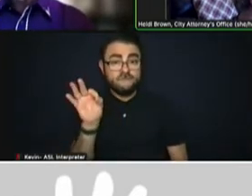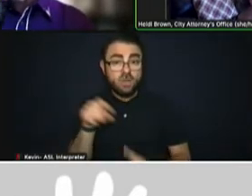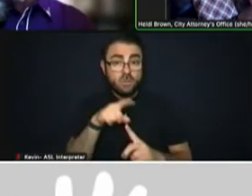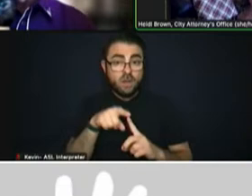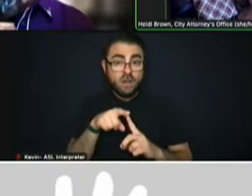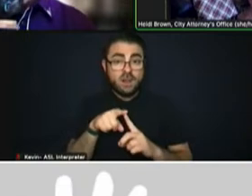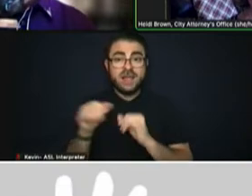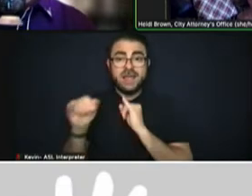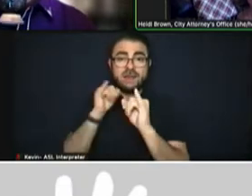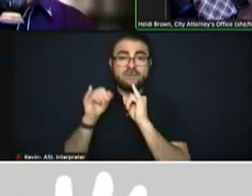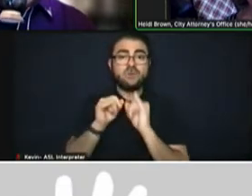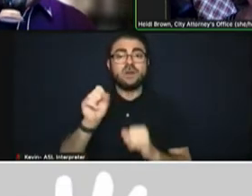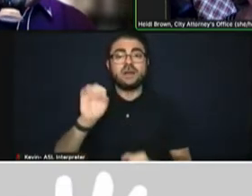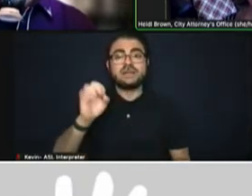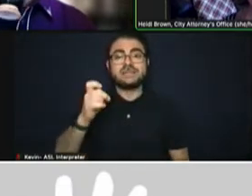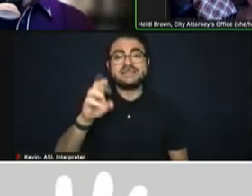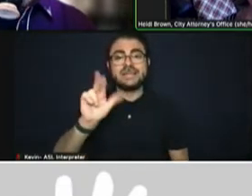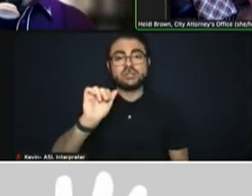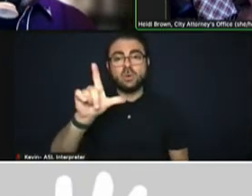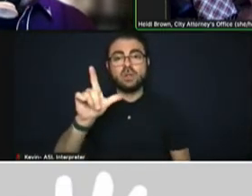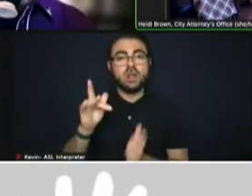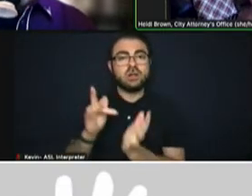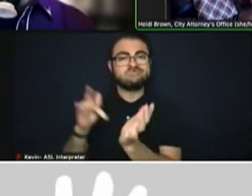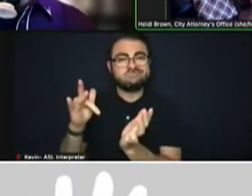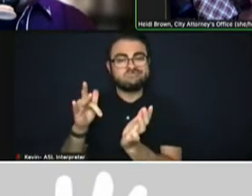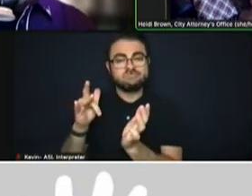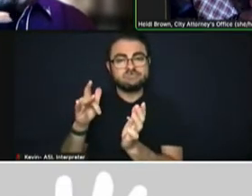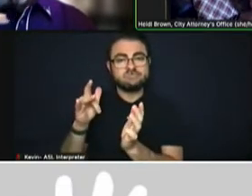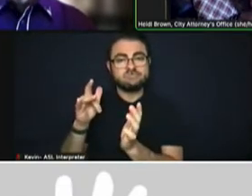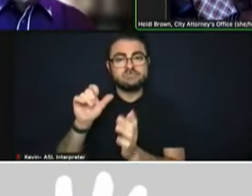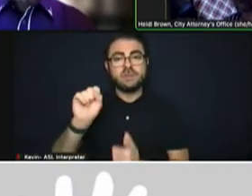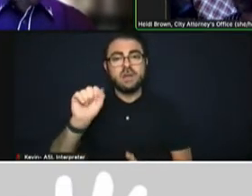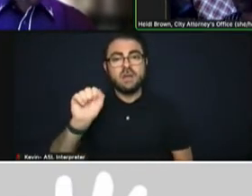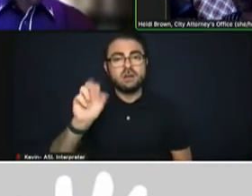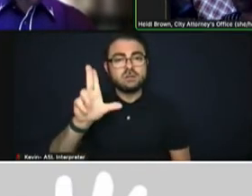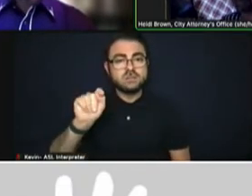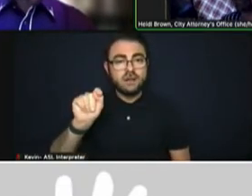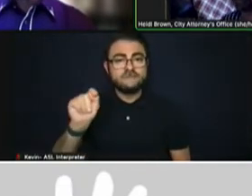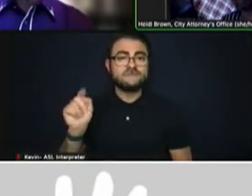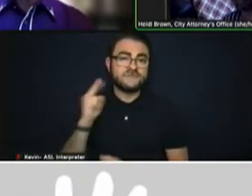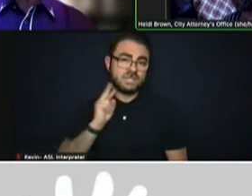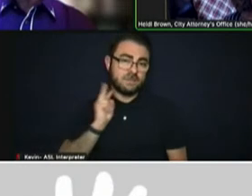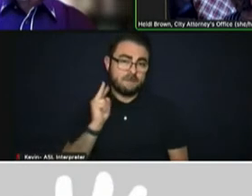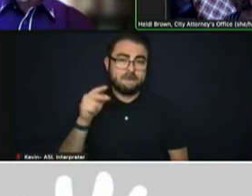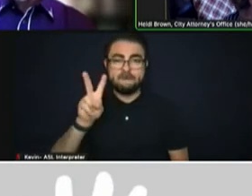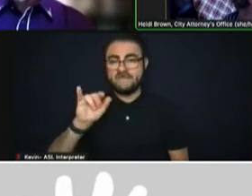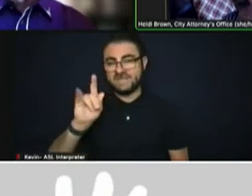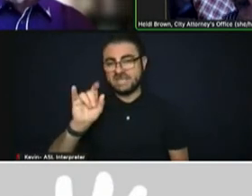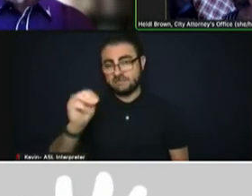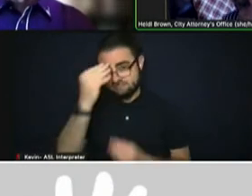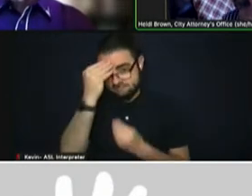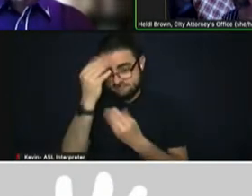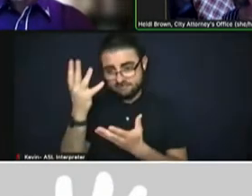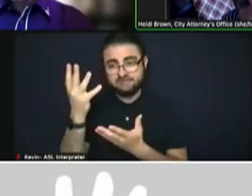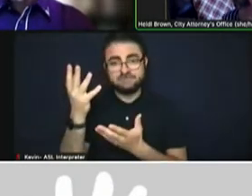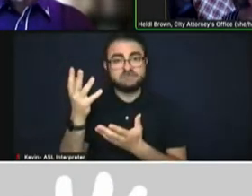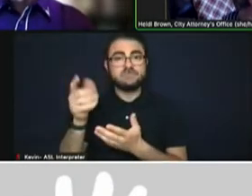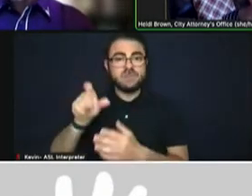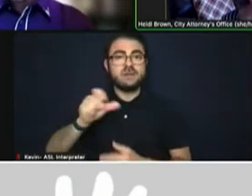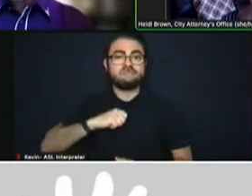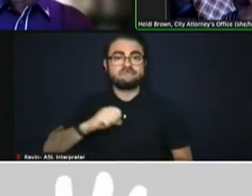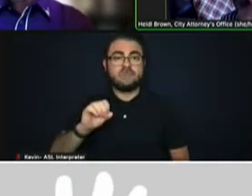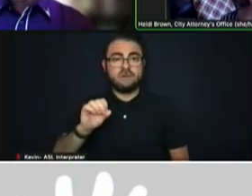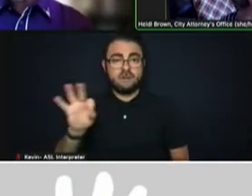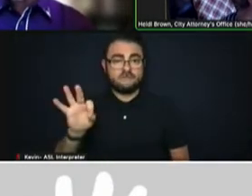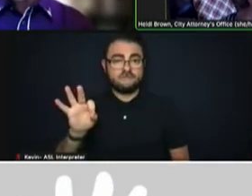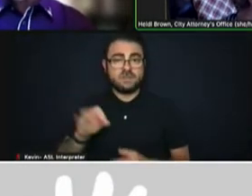sexual assault victim, although we did say that they need to let the sexual assault victim know that if they would like them to turn their